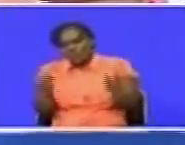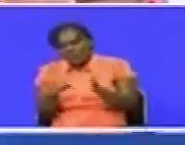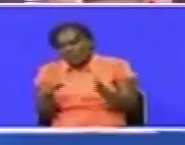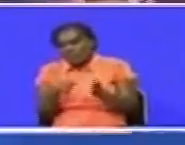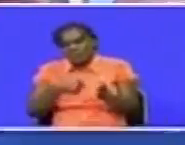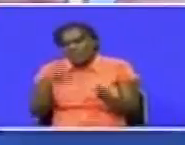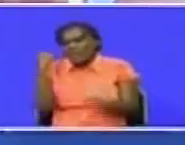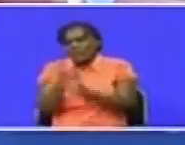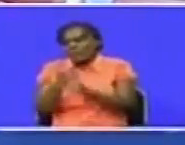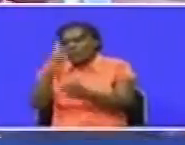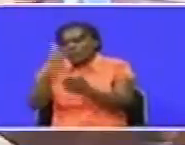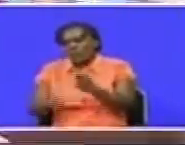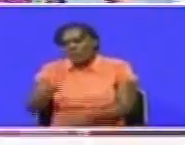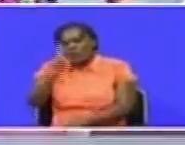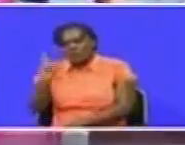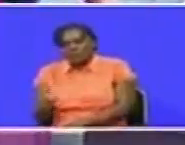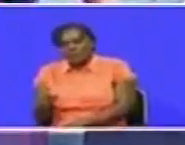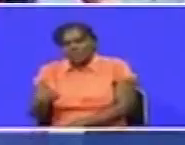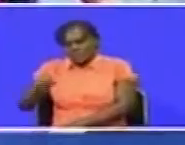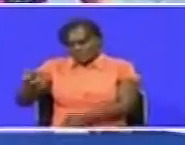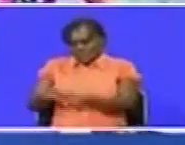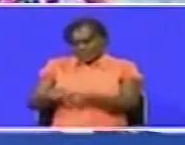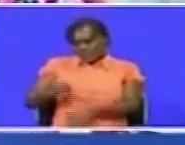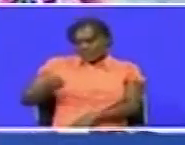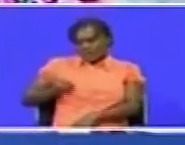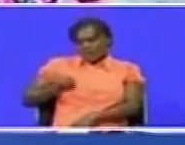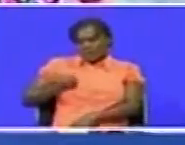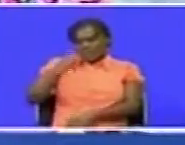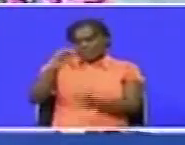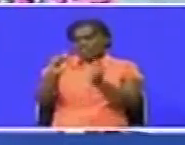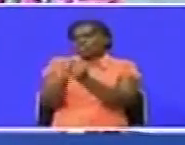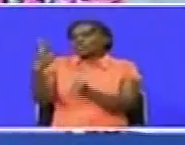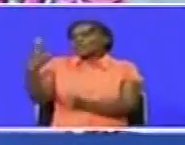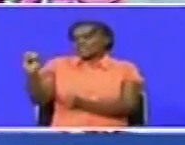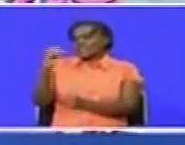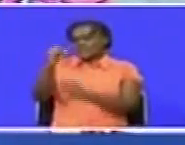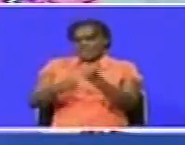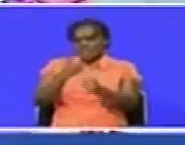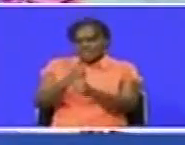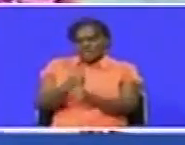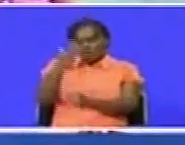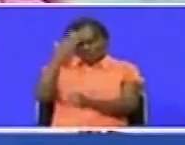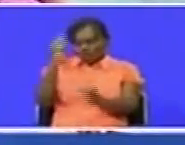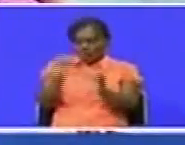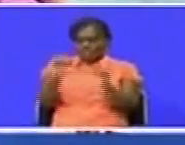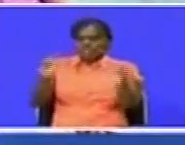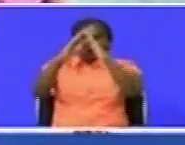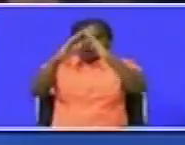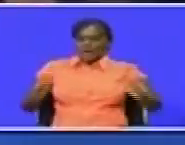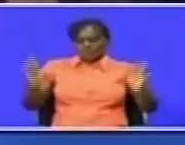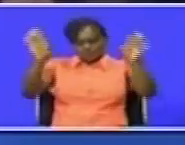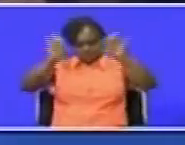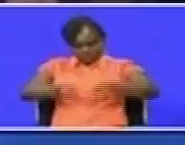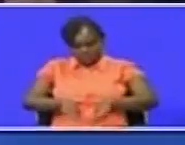Utapikia wapi? Morina Ching has lived here for 2 decades. She tells us that she doesn't know why the older buildings have to come